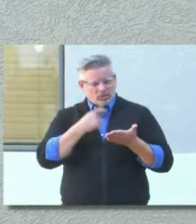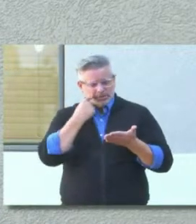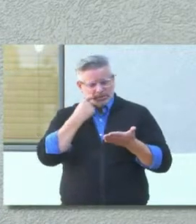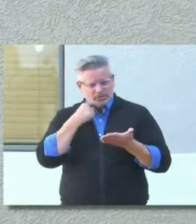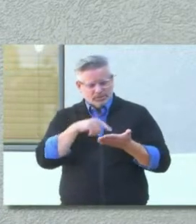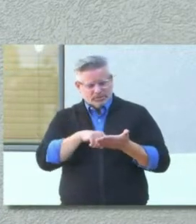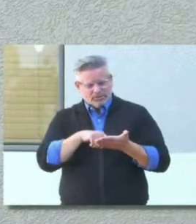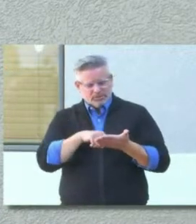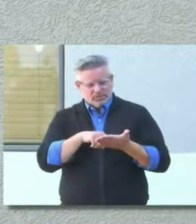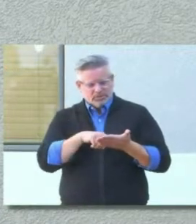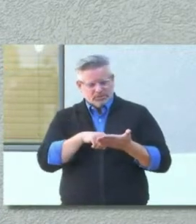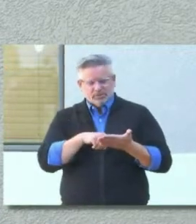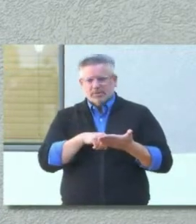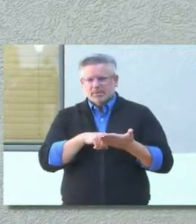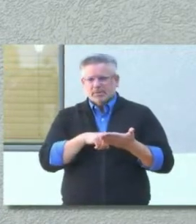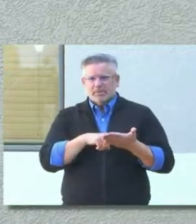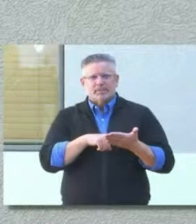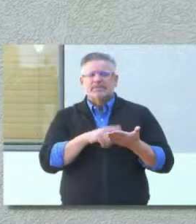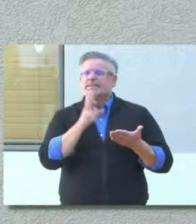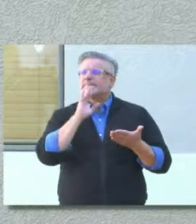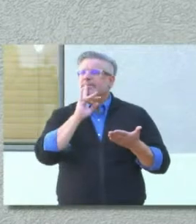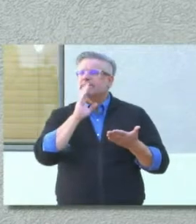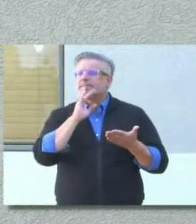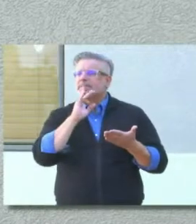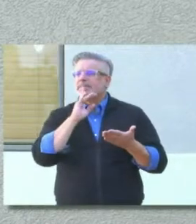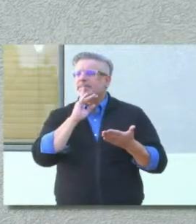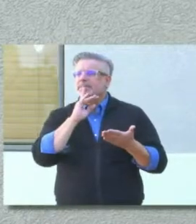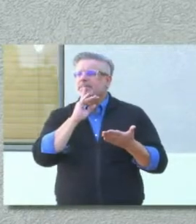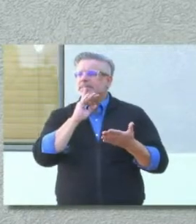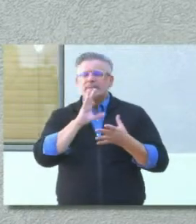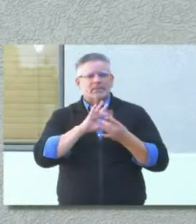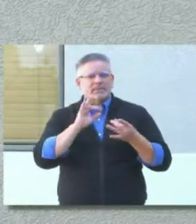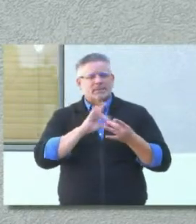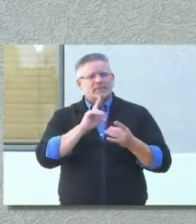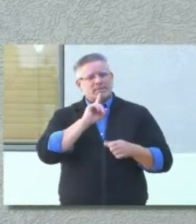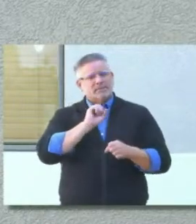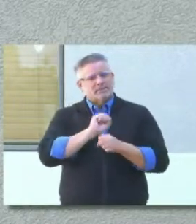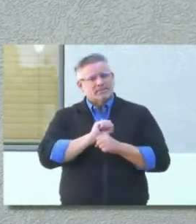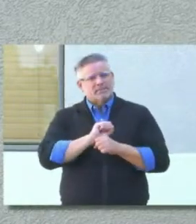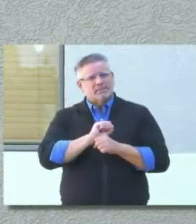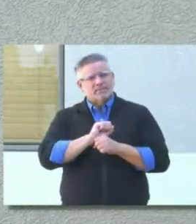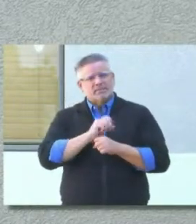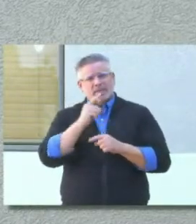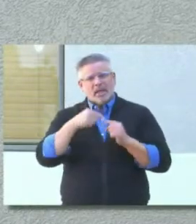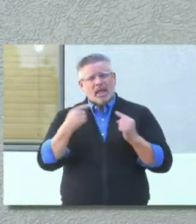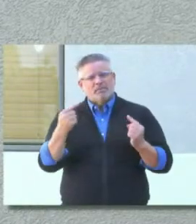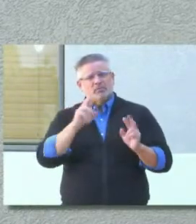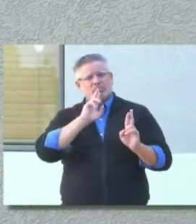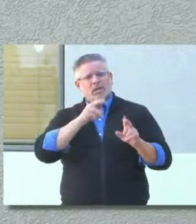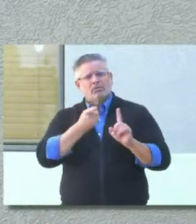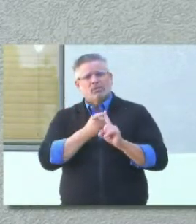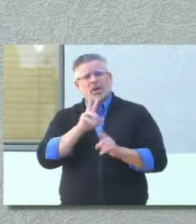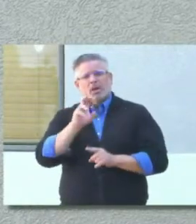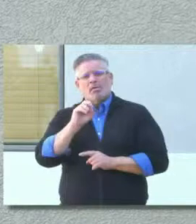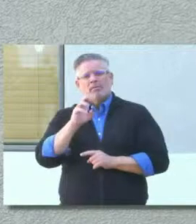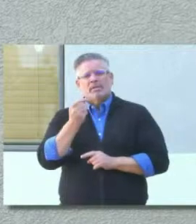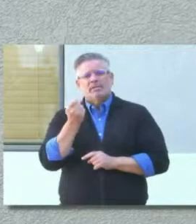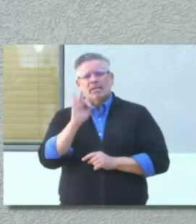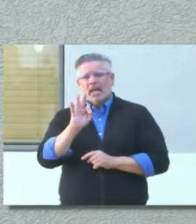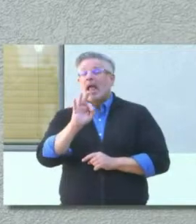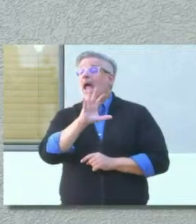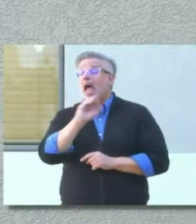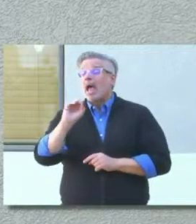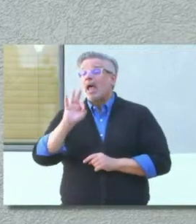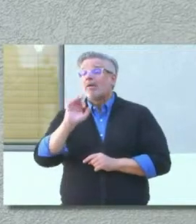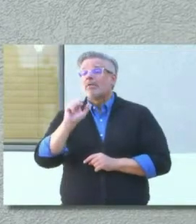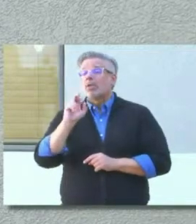out citing someone very close to you that is alleging that you did in fact get an adverse reaction from the COVID-19 booster shot and the flu